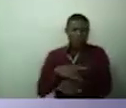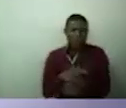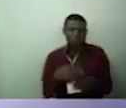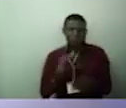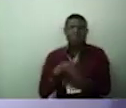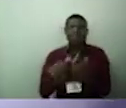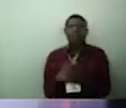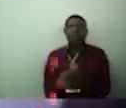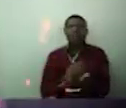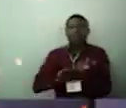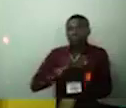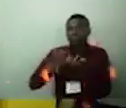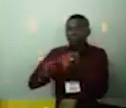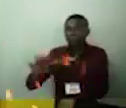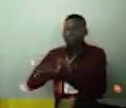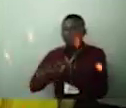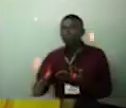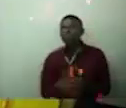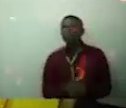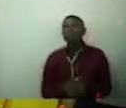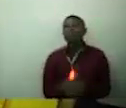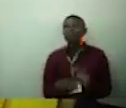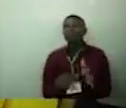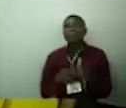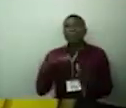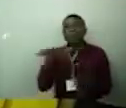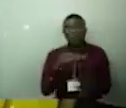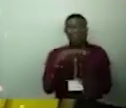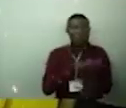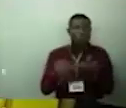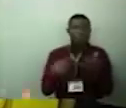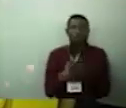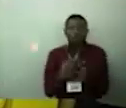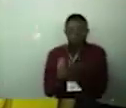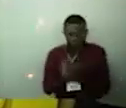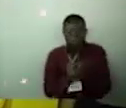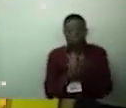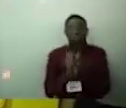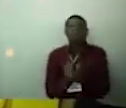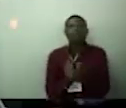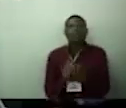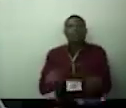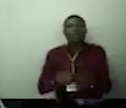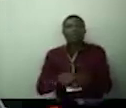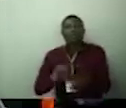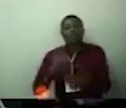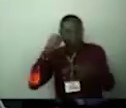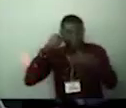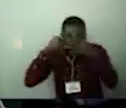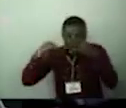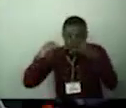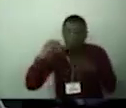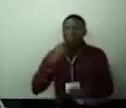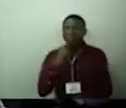the celestial and the terrestrial will be together. It's like Isaiah said. He